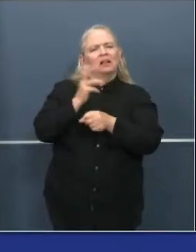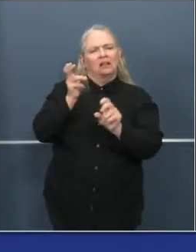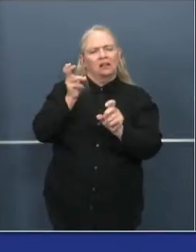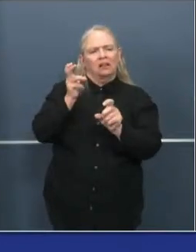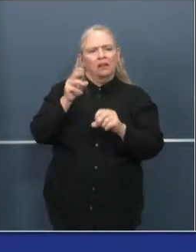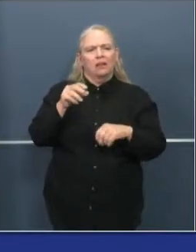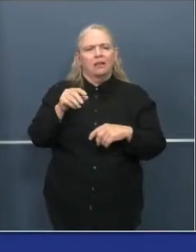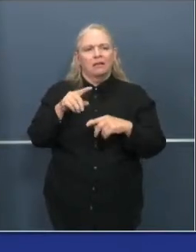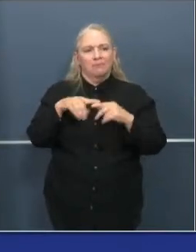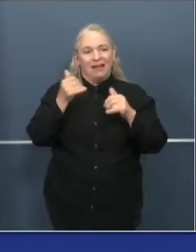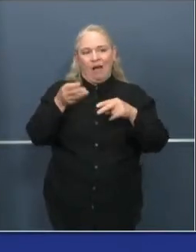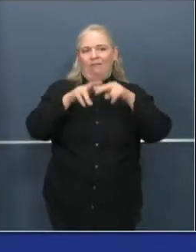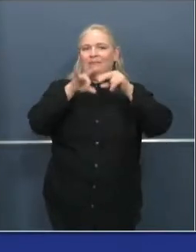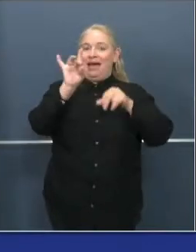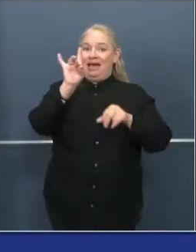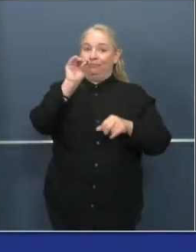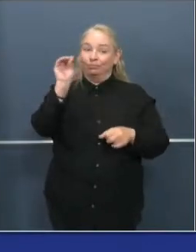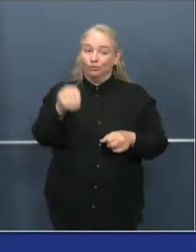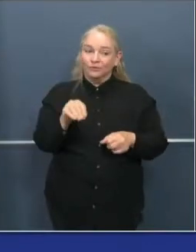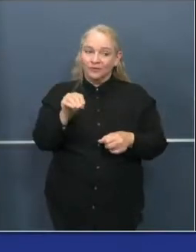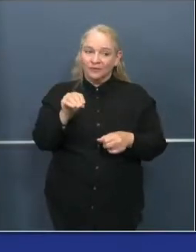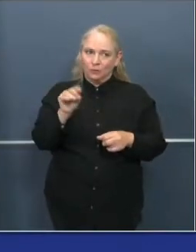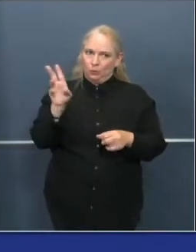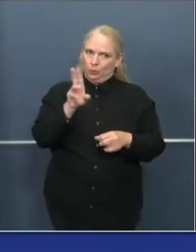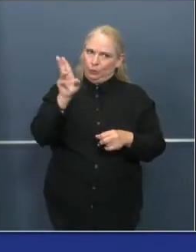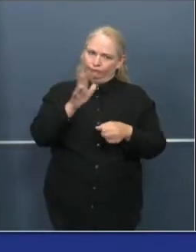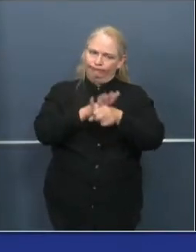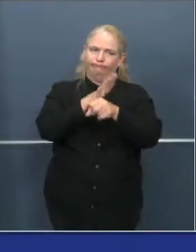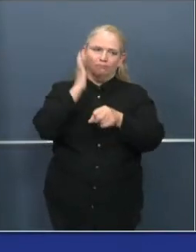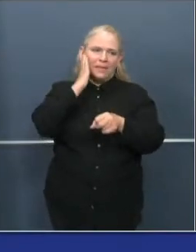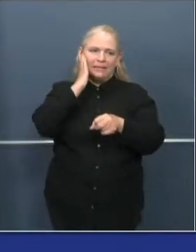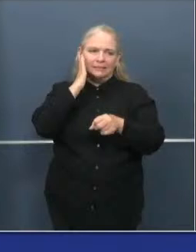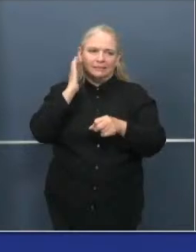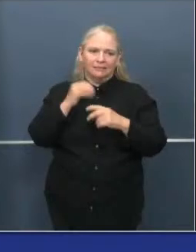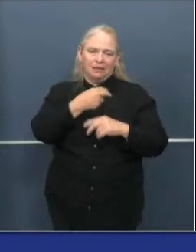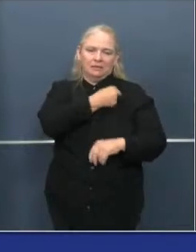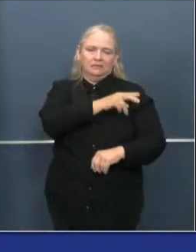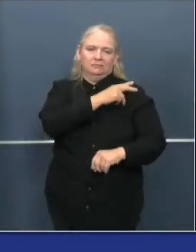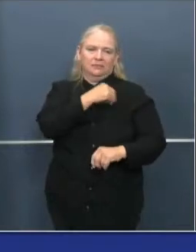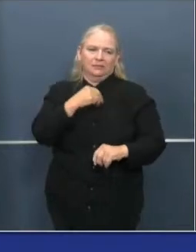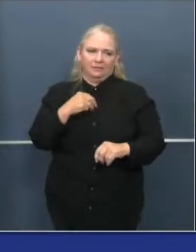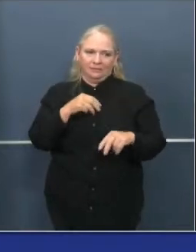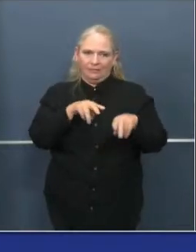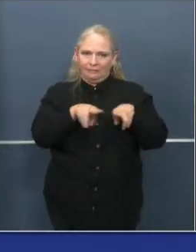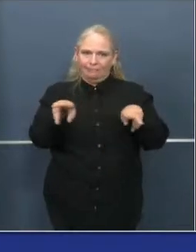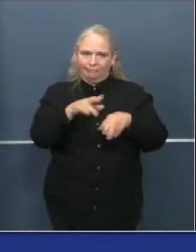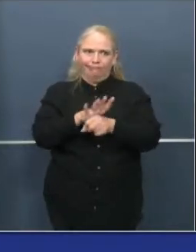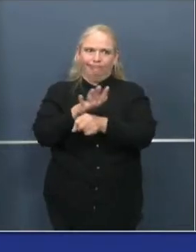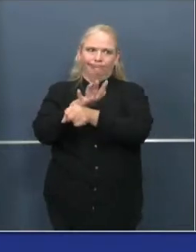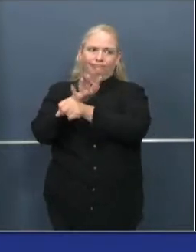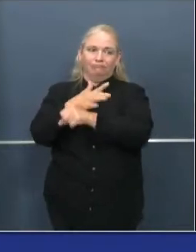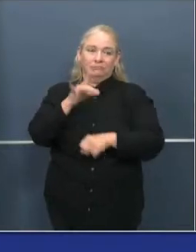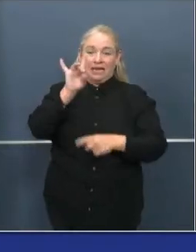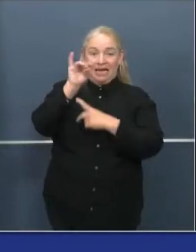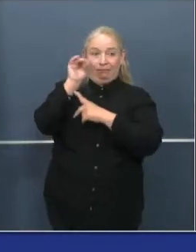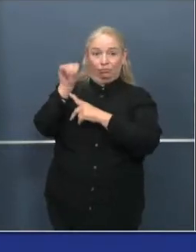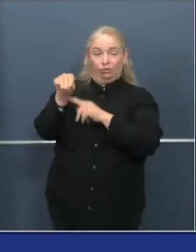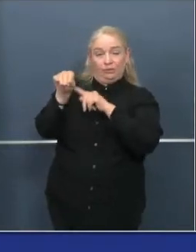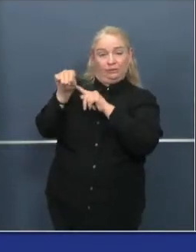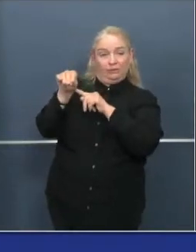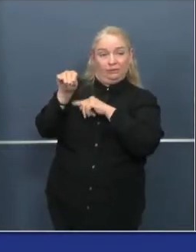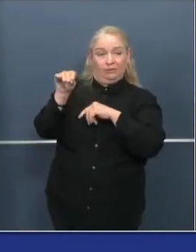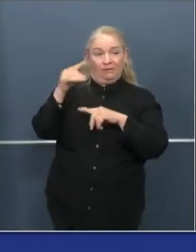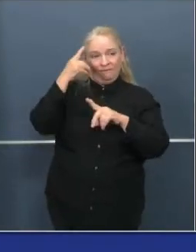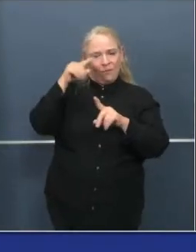still have ample hospital capacity in our system, but we're monitoring this obviously very closely. And these are,